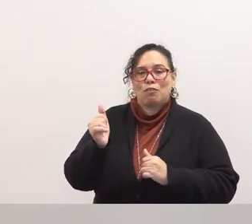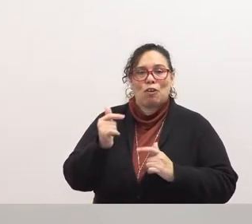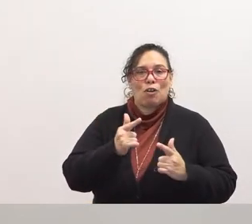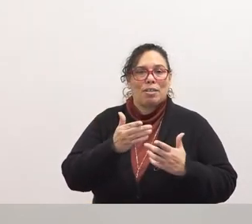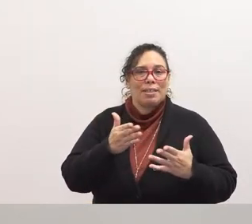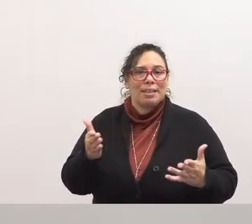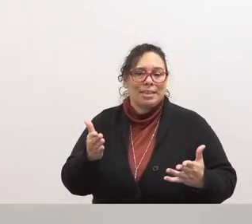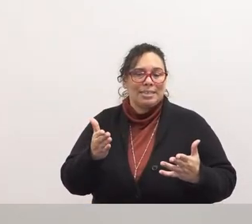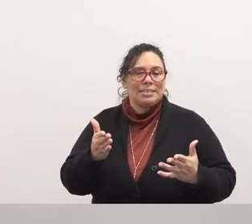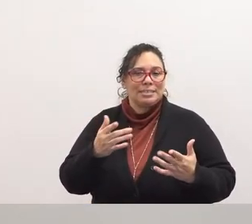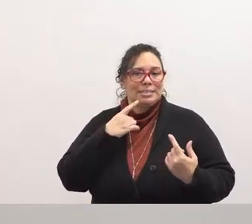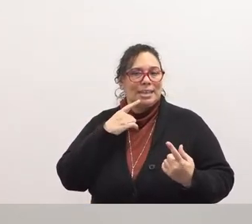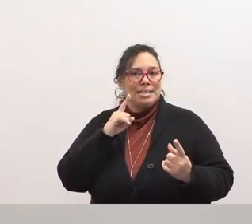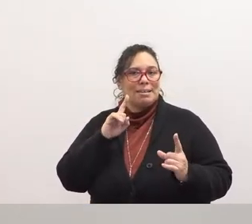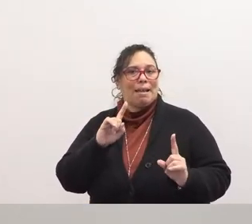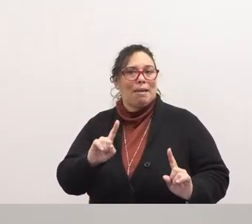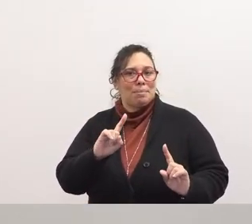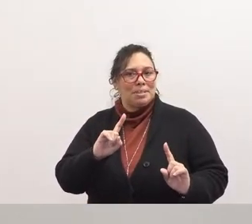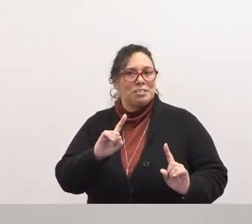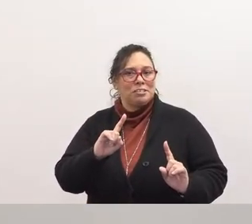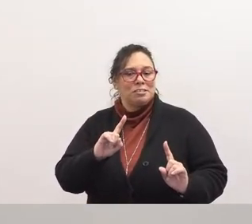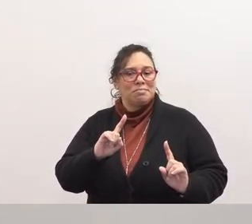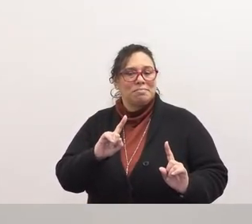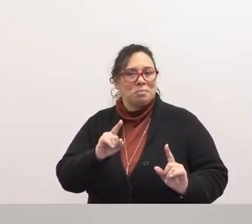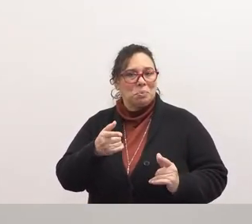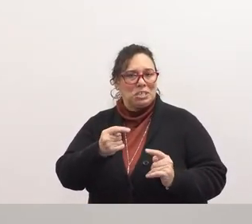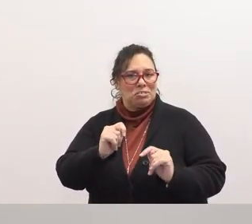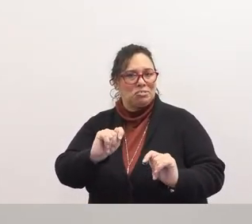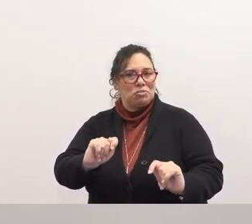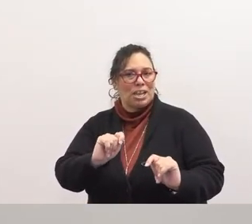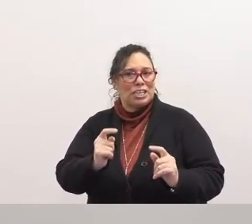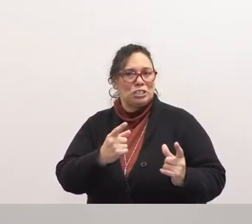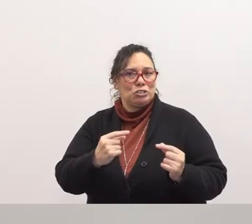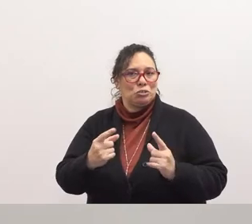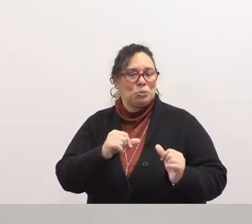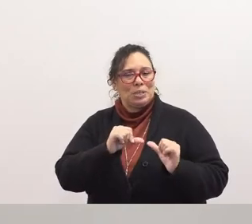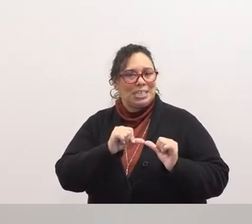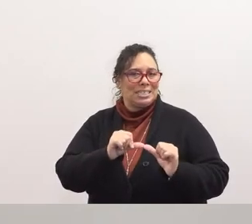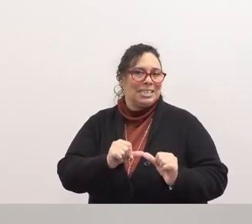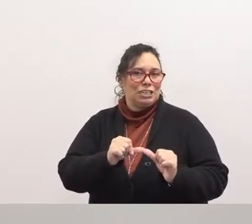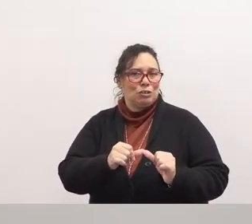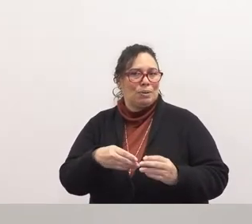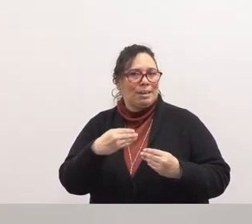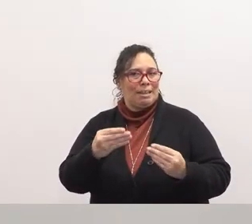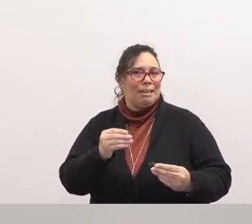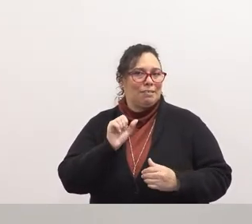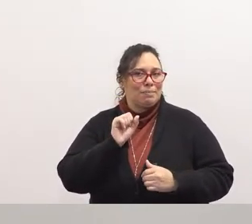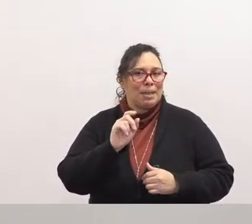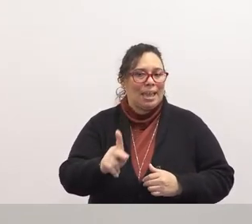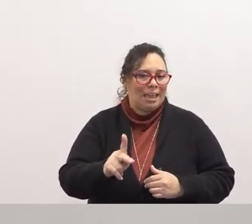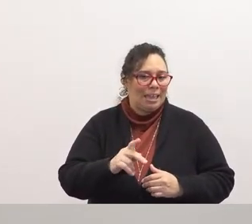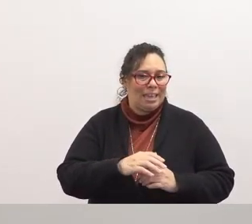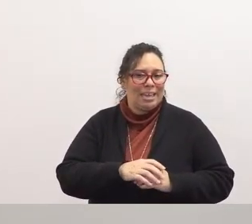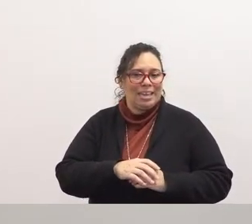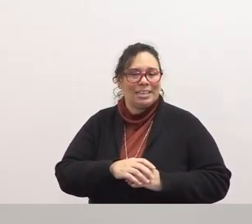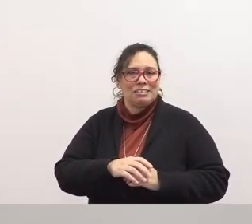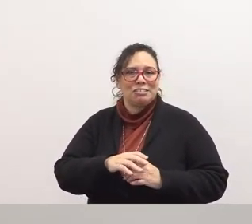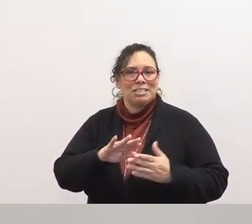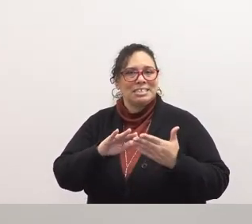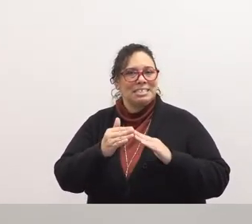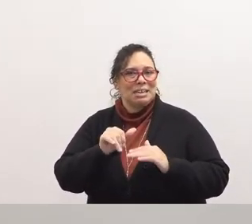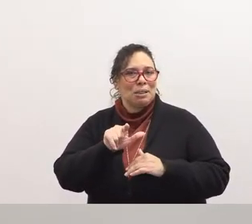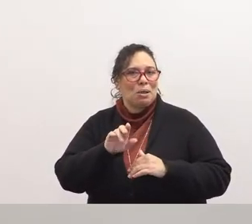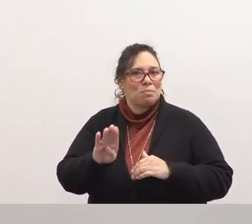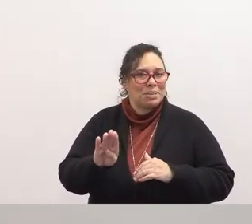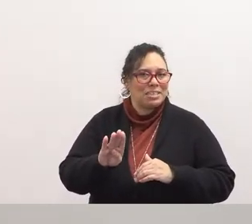he's accomplished and for what it is that he's trying to do to continue to give back to the to the city of Long Beach and